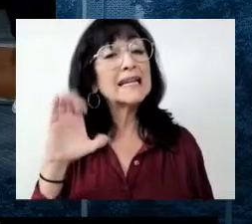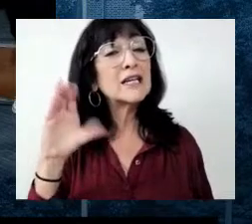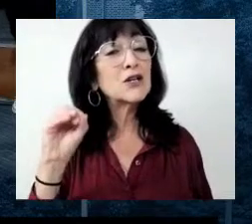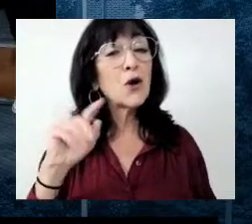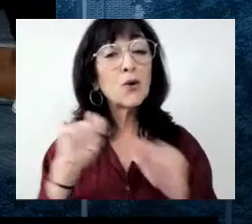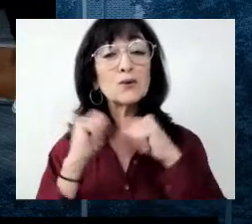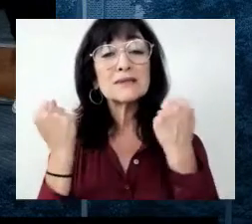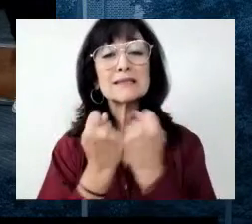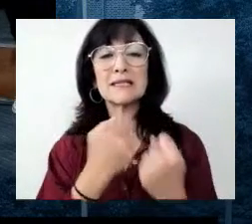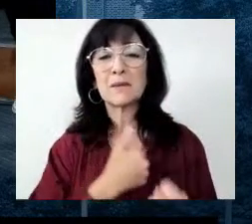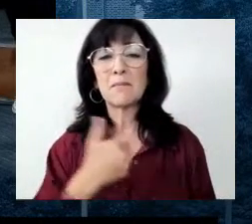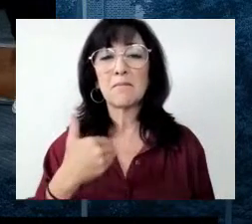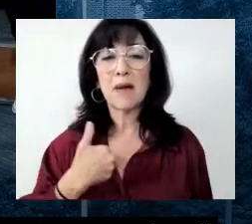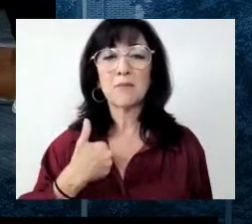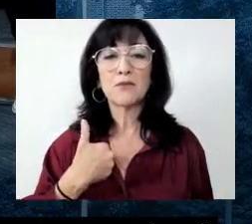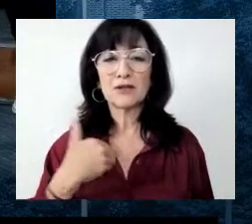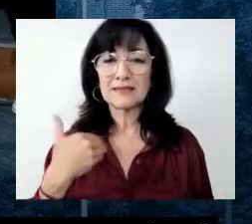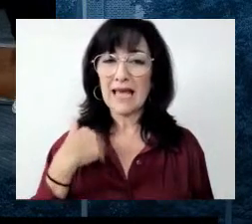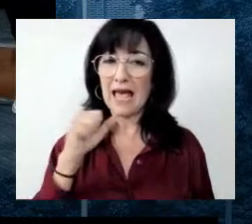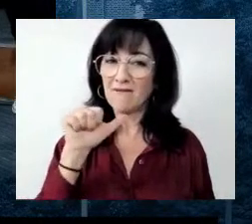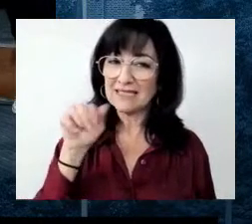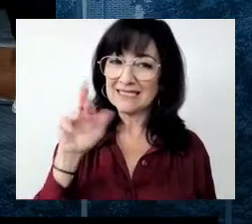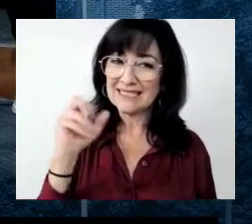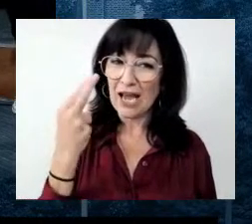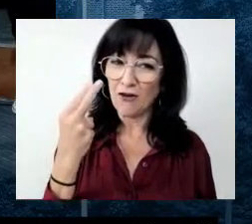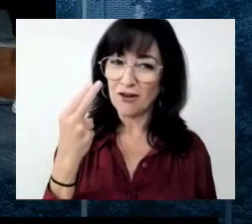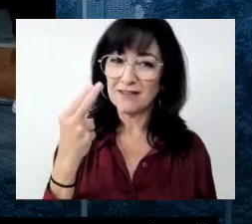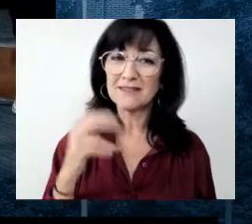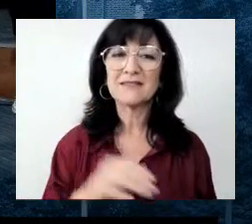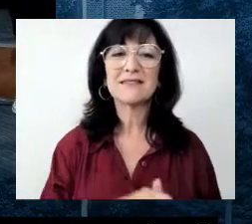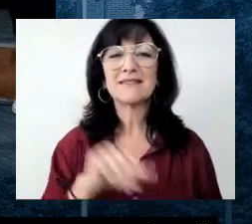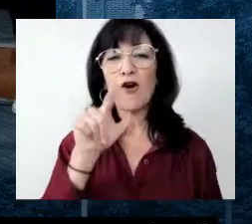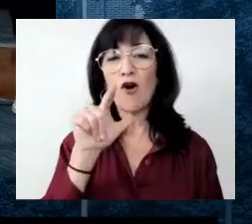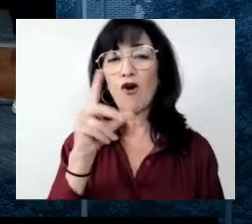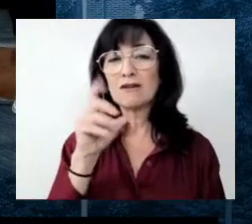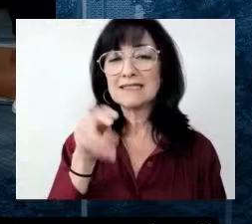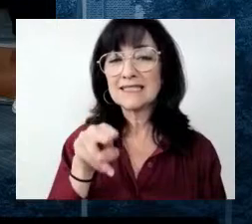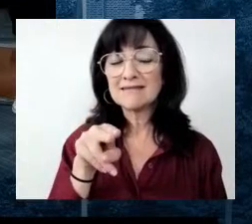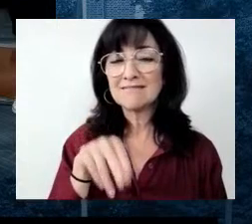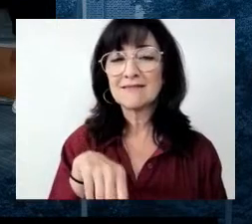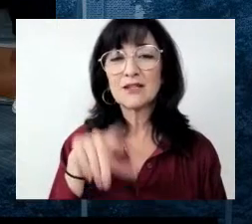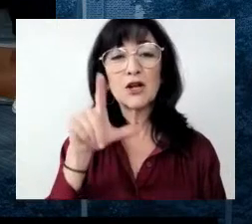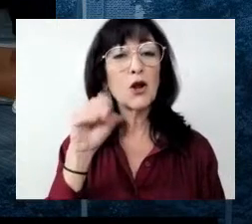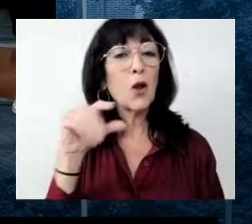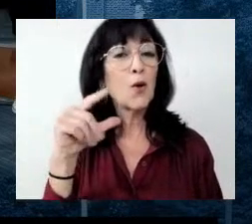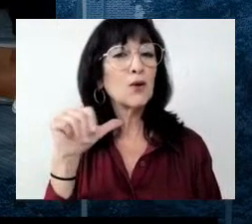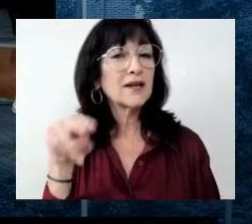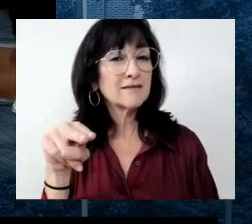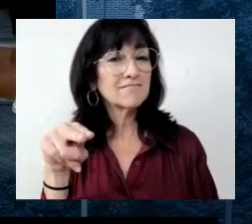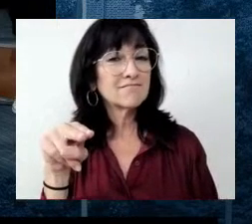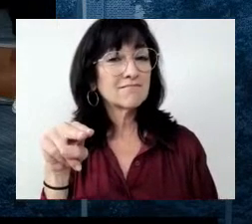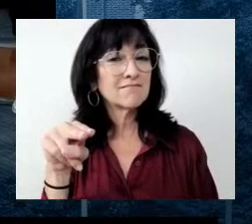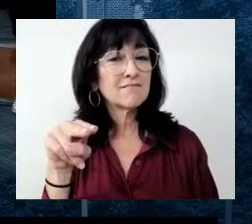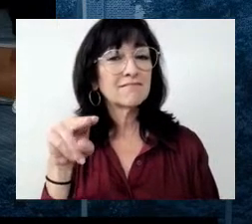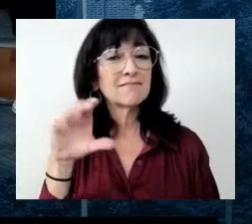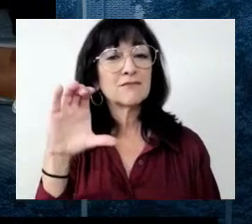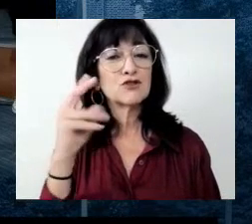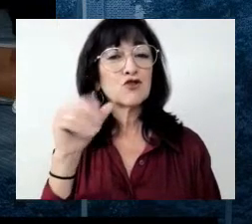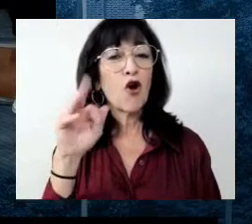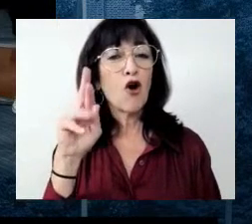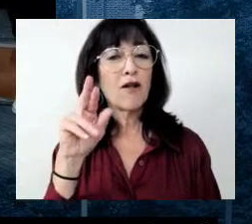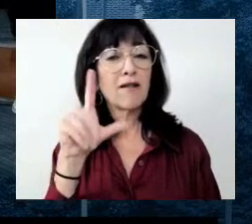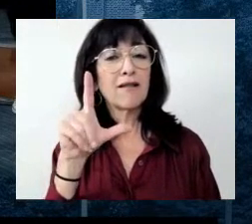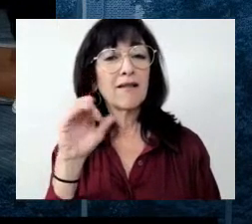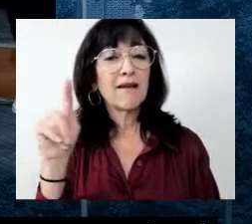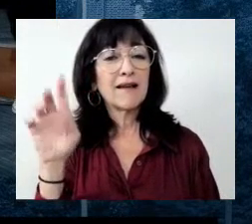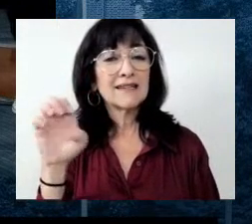members. We have Sarah, we have Alden, we have Logan, we have Charlotte, and we